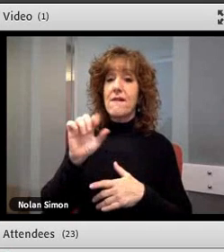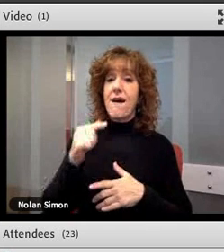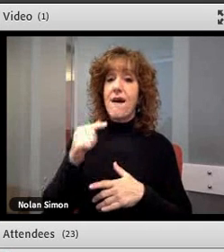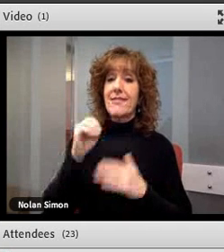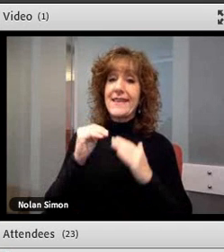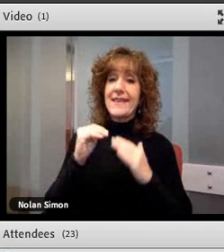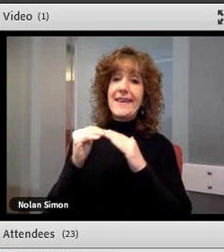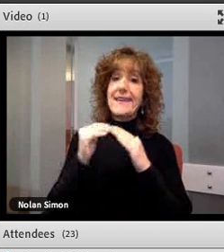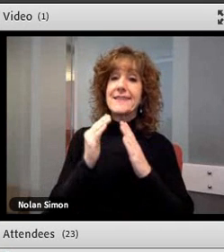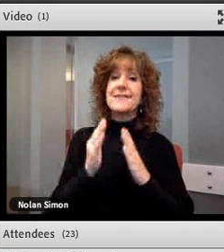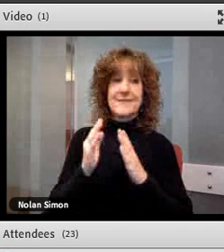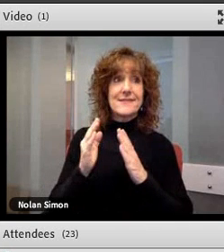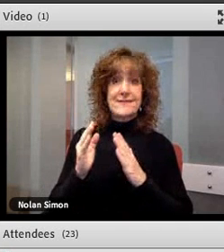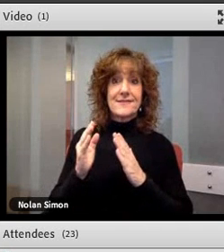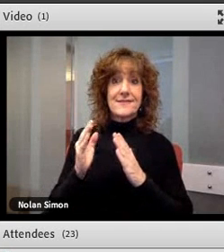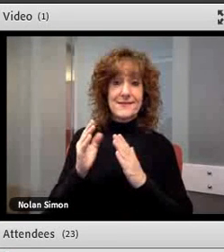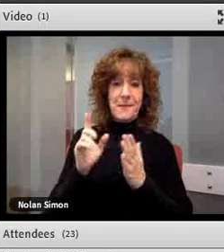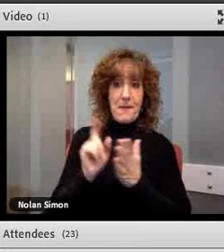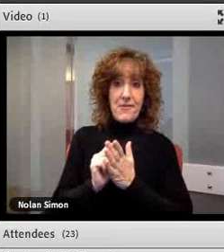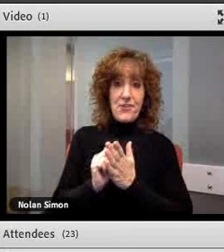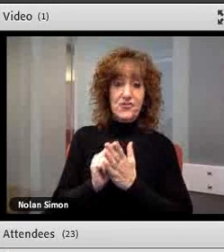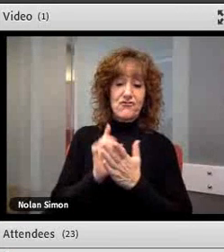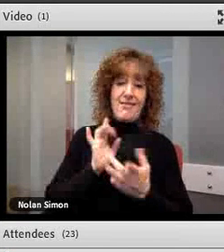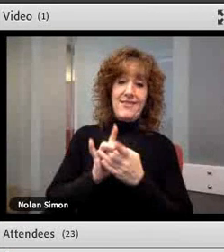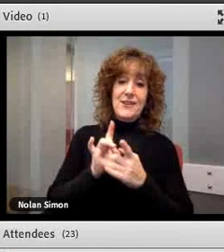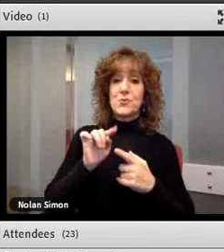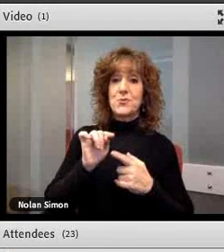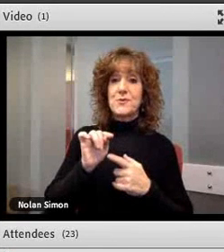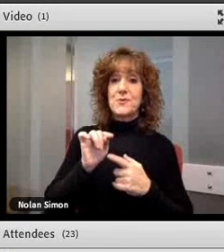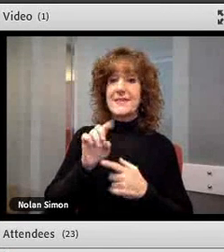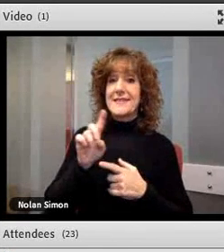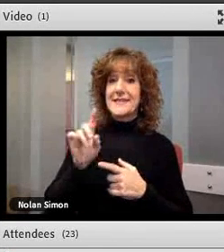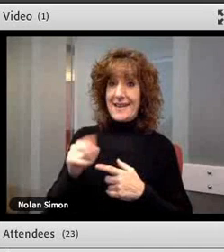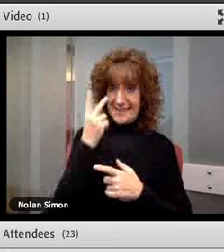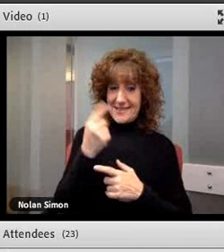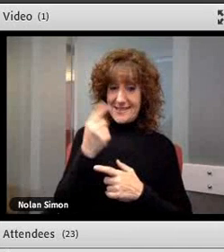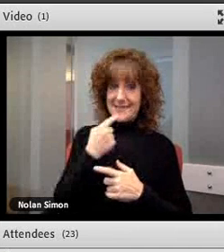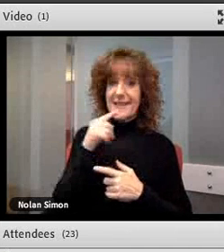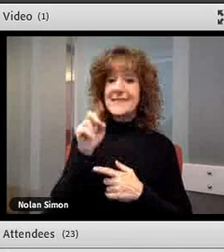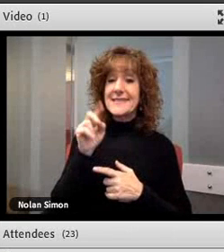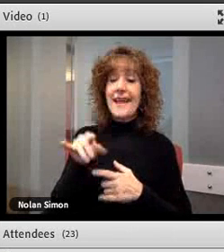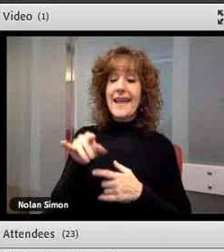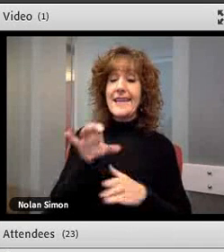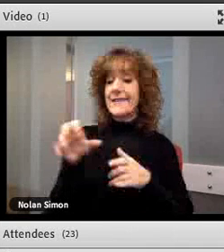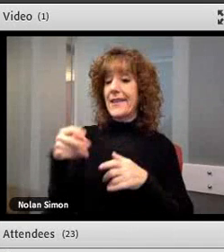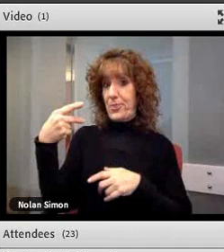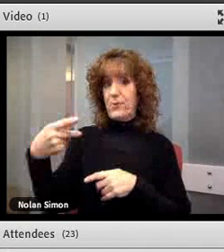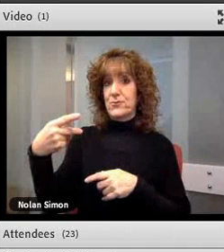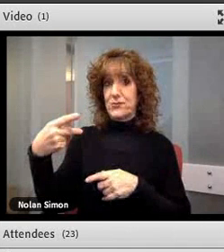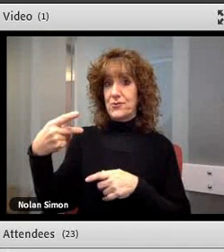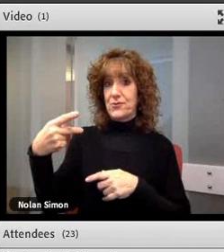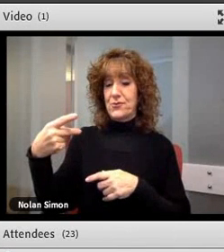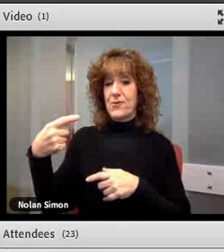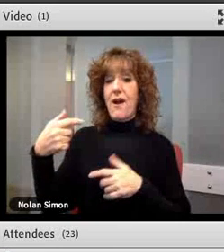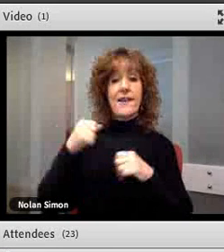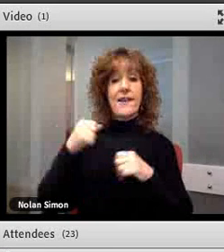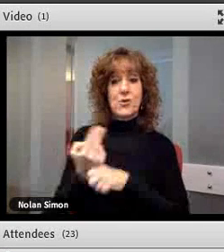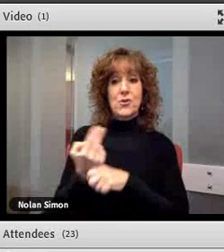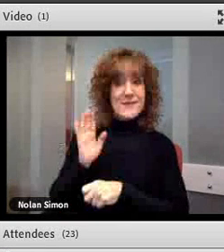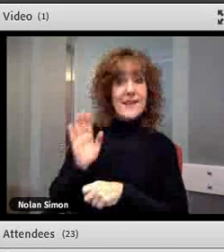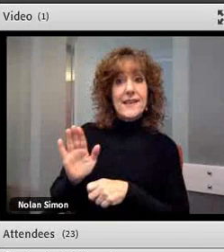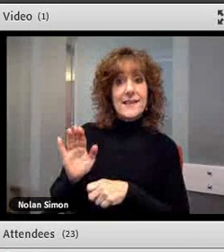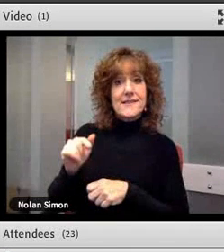published. So if you link to someone, like I linked here to Teddy, you see it says Teddy did these 2 quizzes, and I have access to